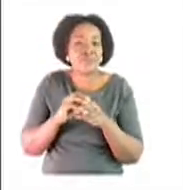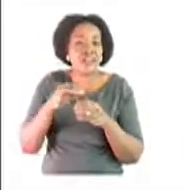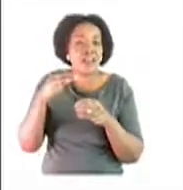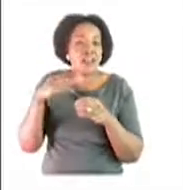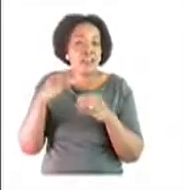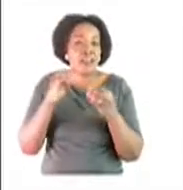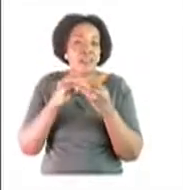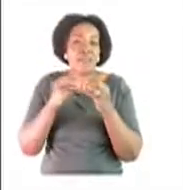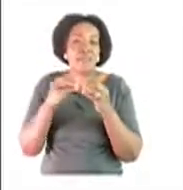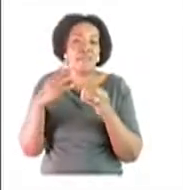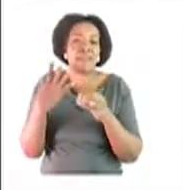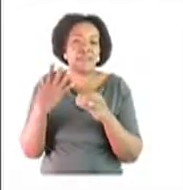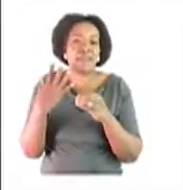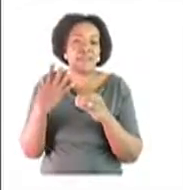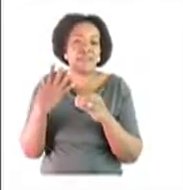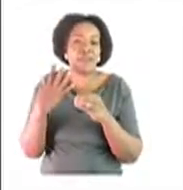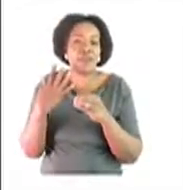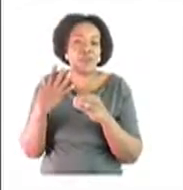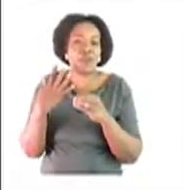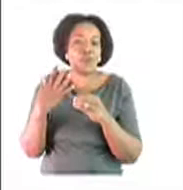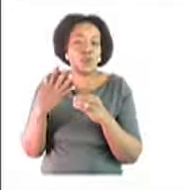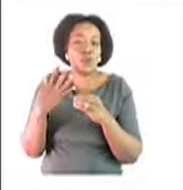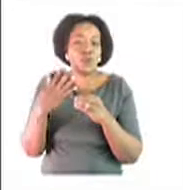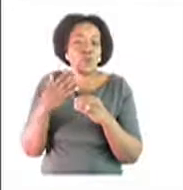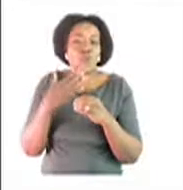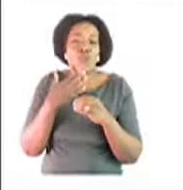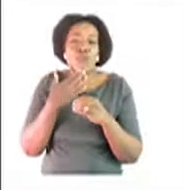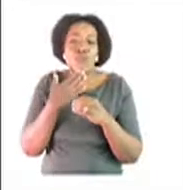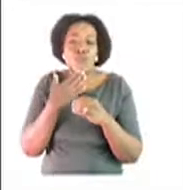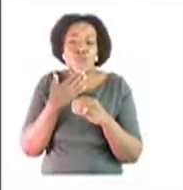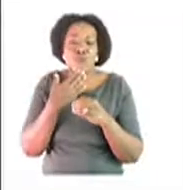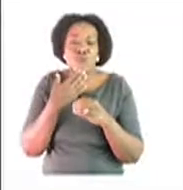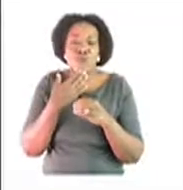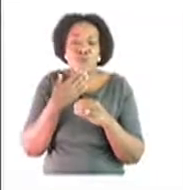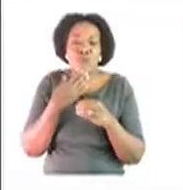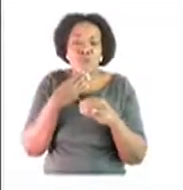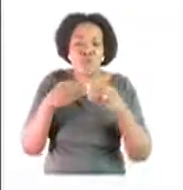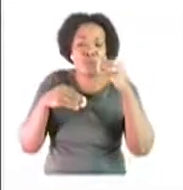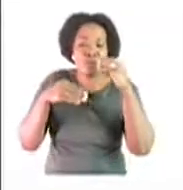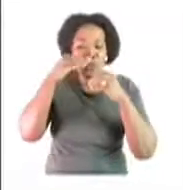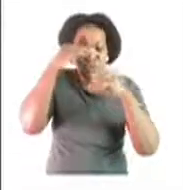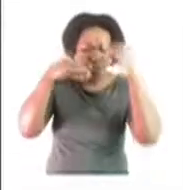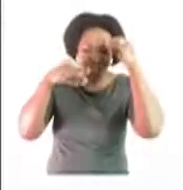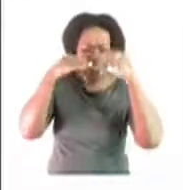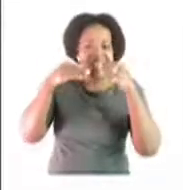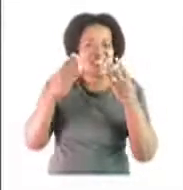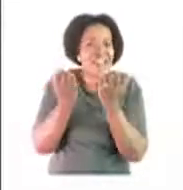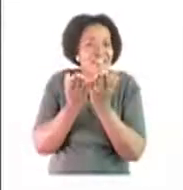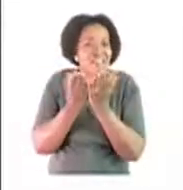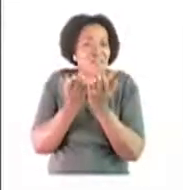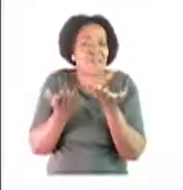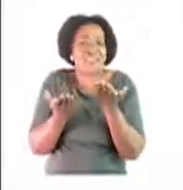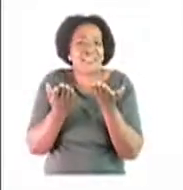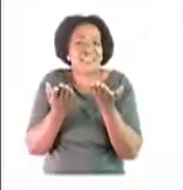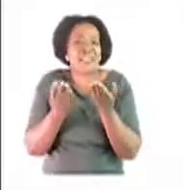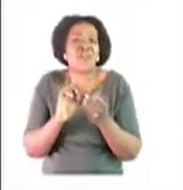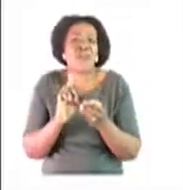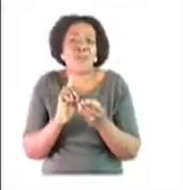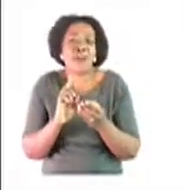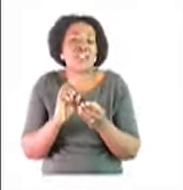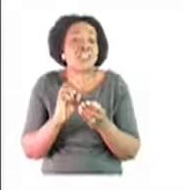5? Who studies at school? We can say students.